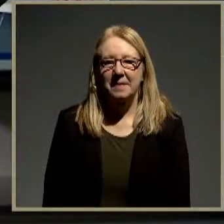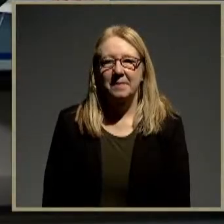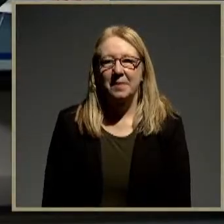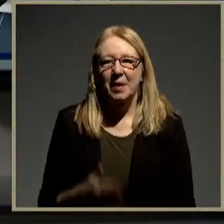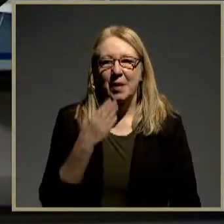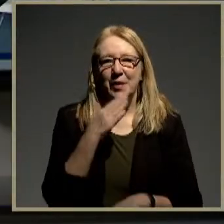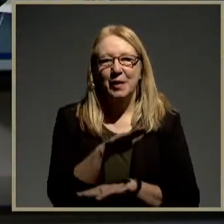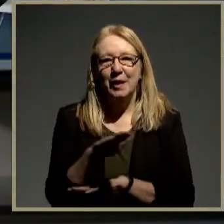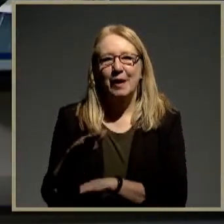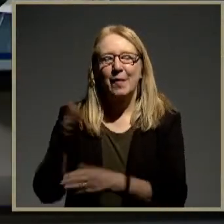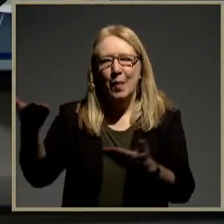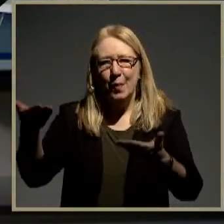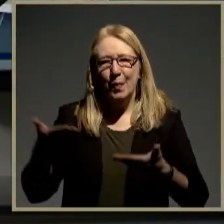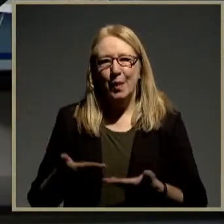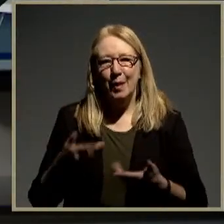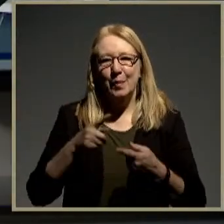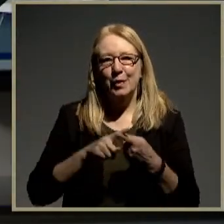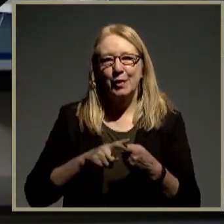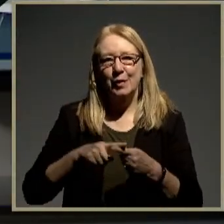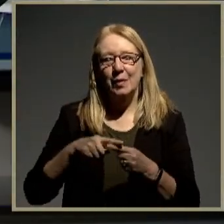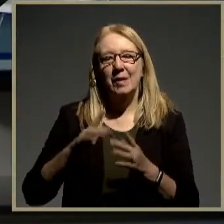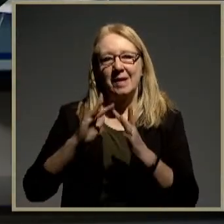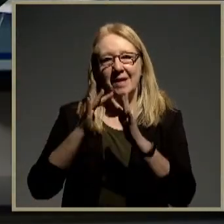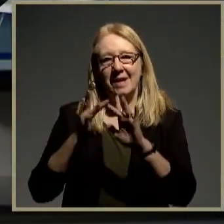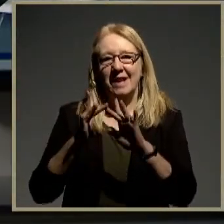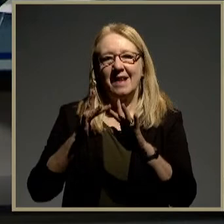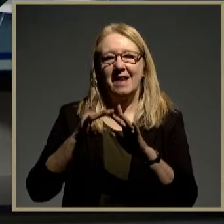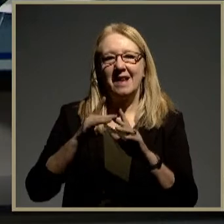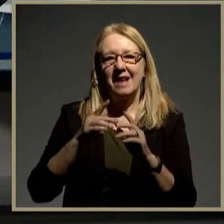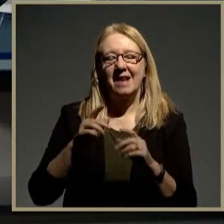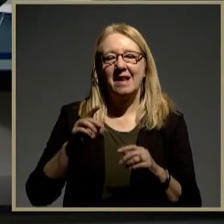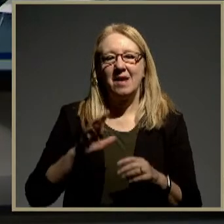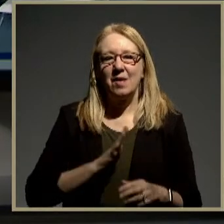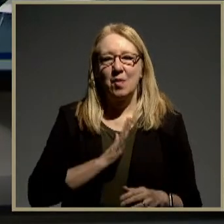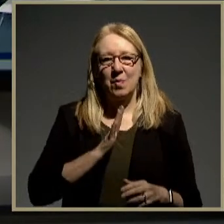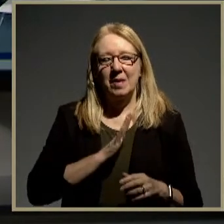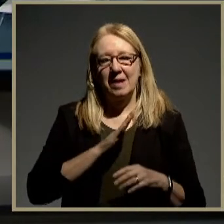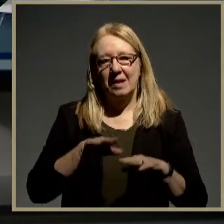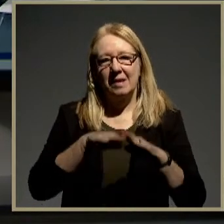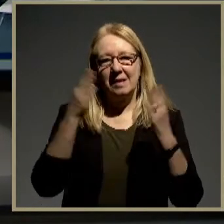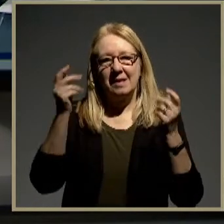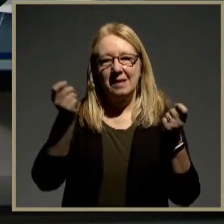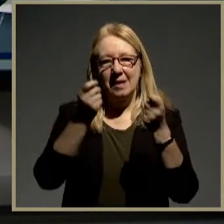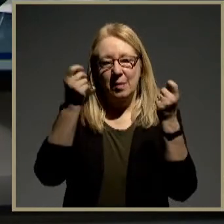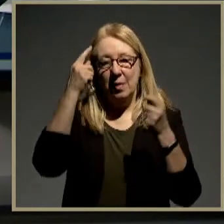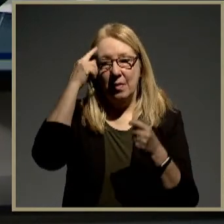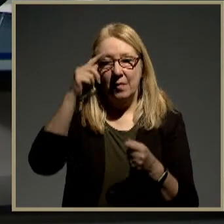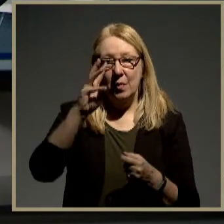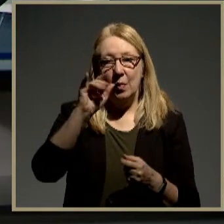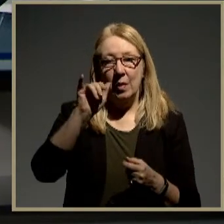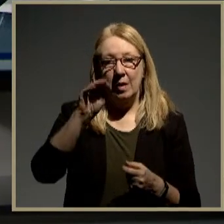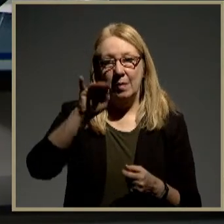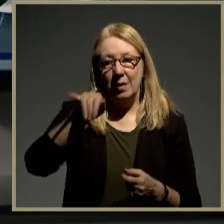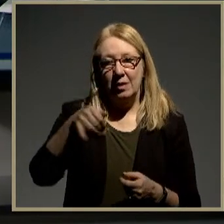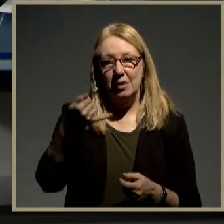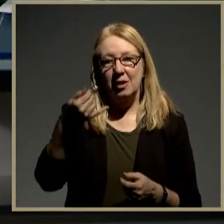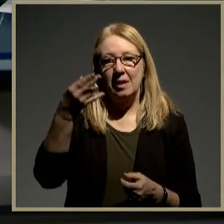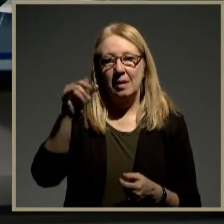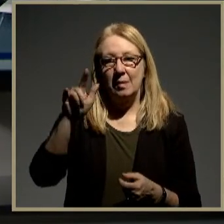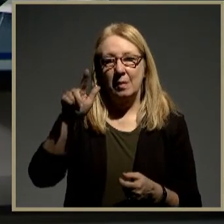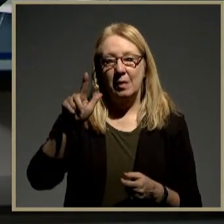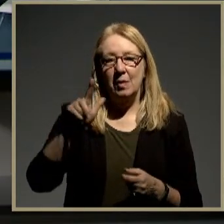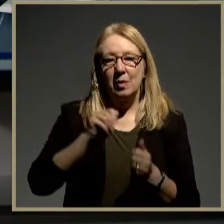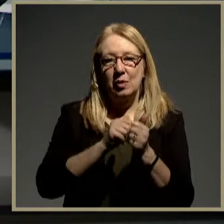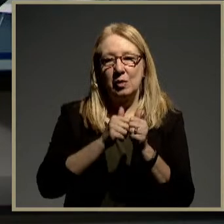Good evening and welcome to the virtual grand opening celebration for the William J. Hybl Sports Medicine and Performance